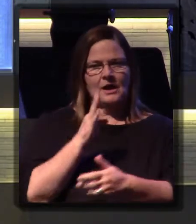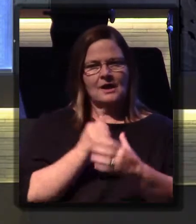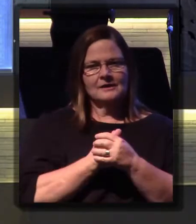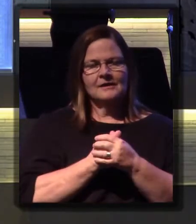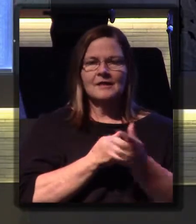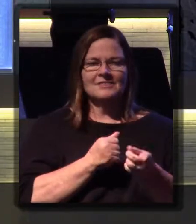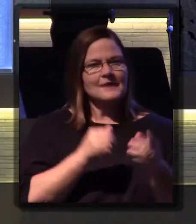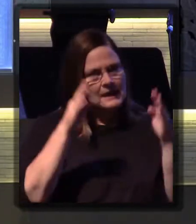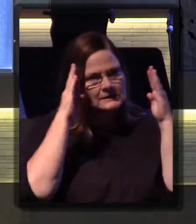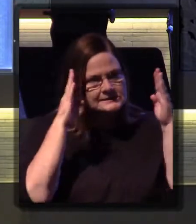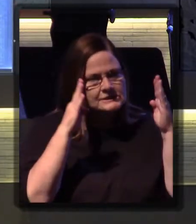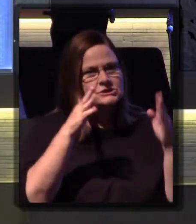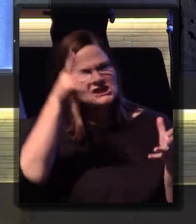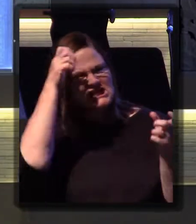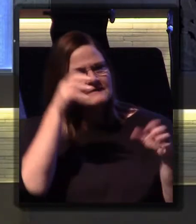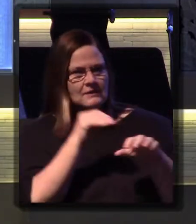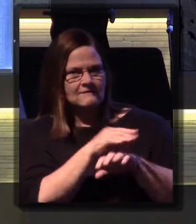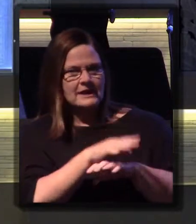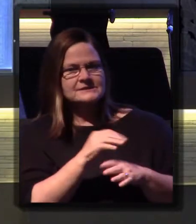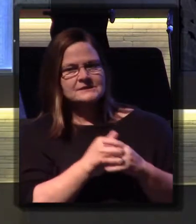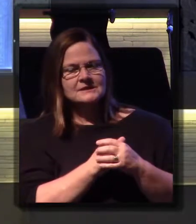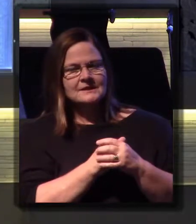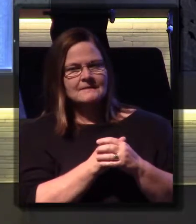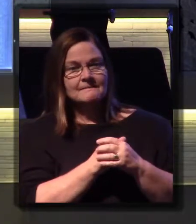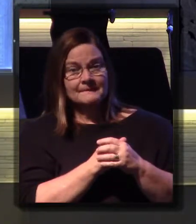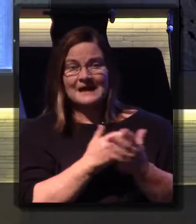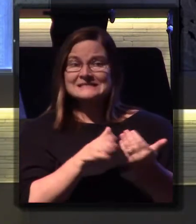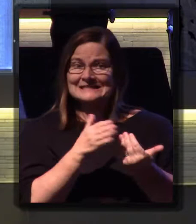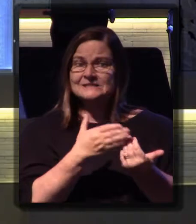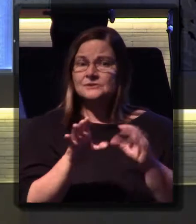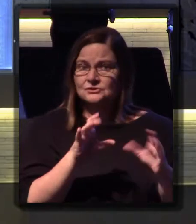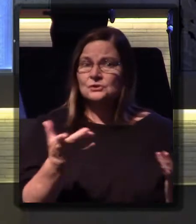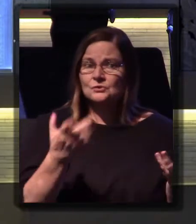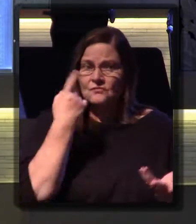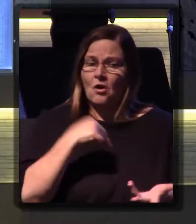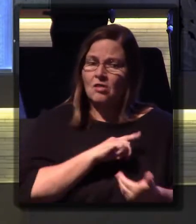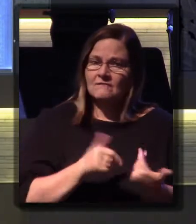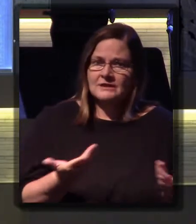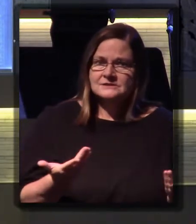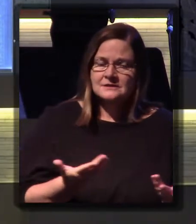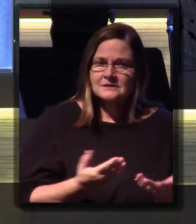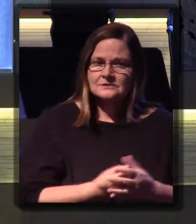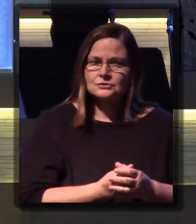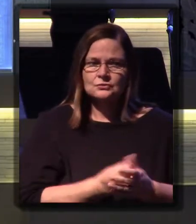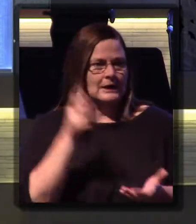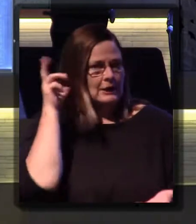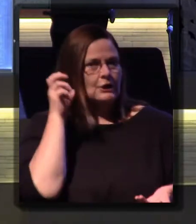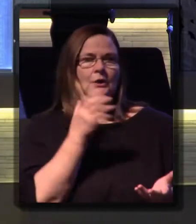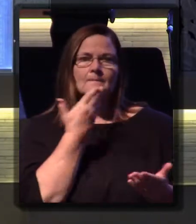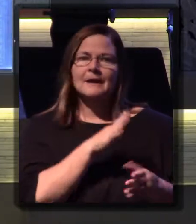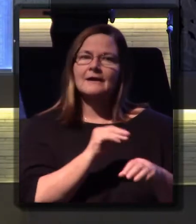following God. No, they were steadfast in not following God. They listened to evil counsel. And